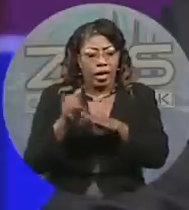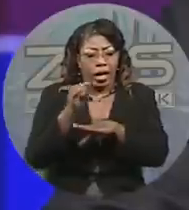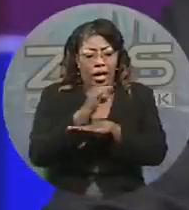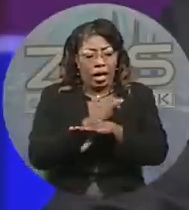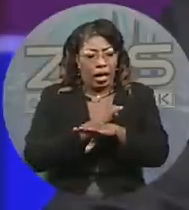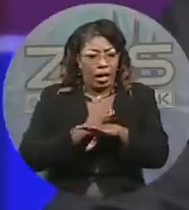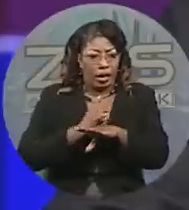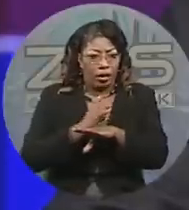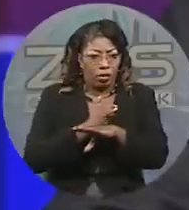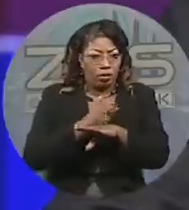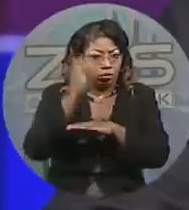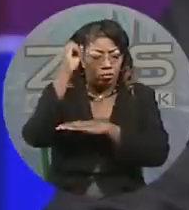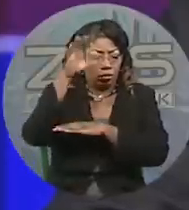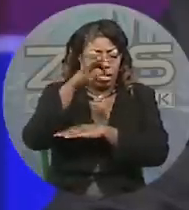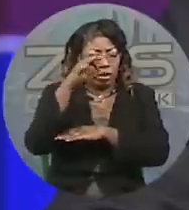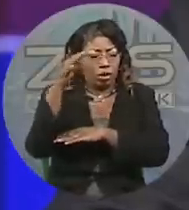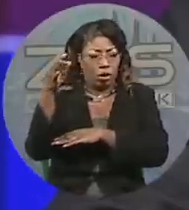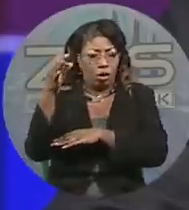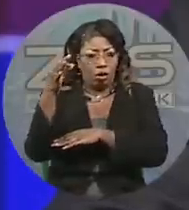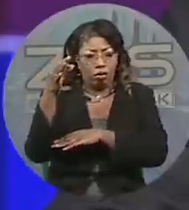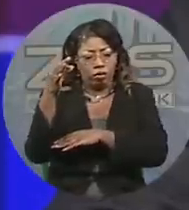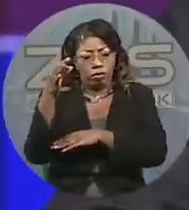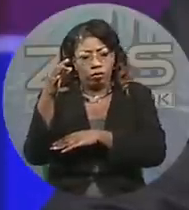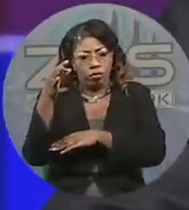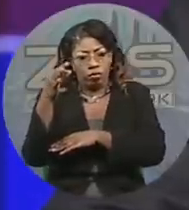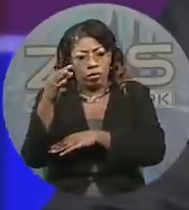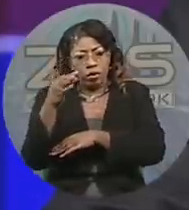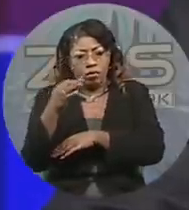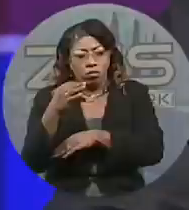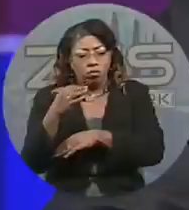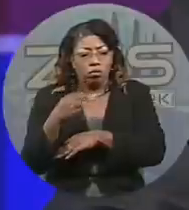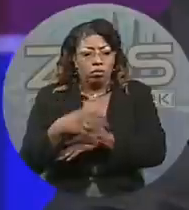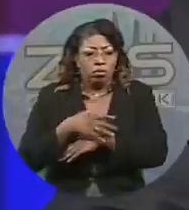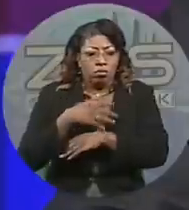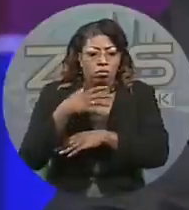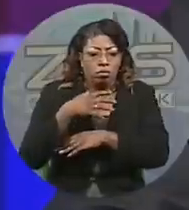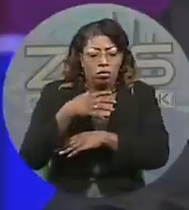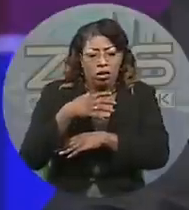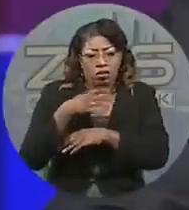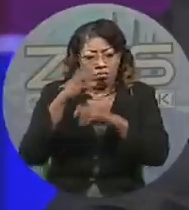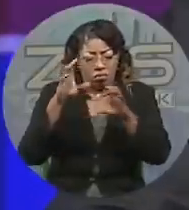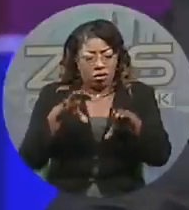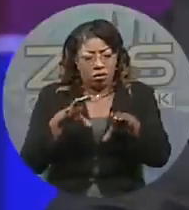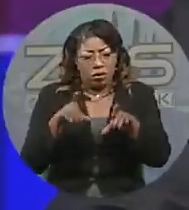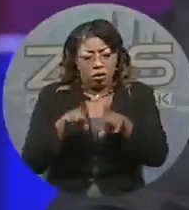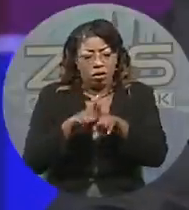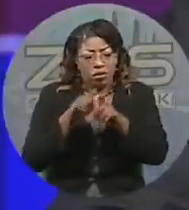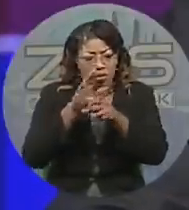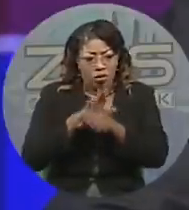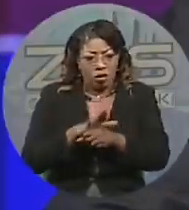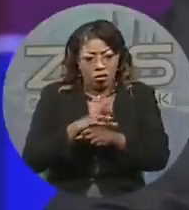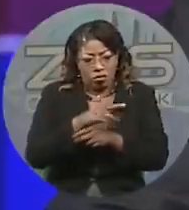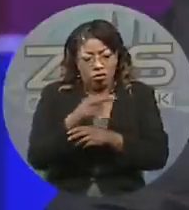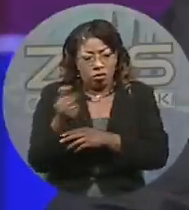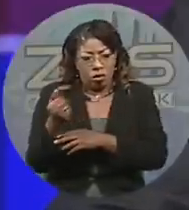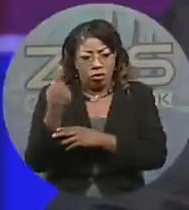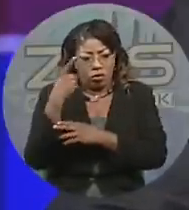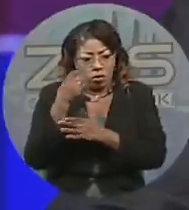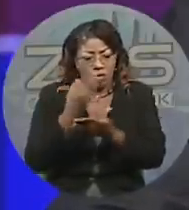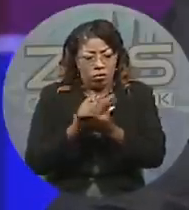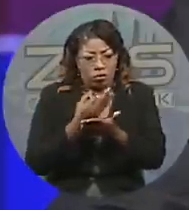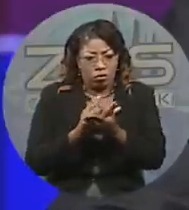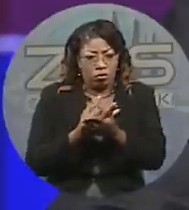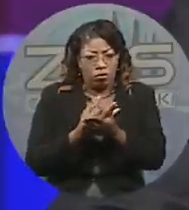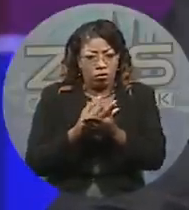power outage has not only inconvenienced customers by plunging everyone into darkness, but it also put a strain on resources for the financially